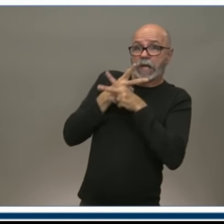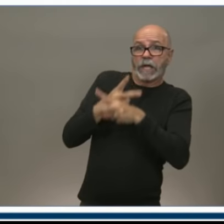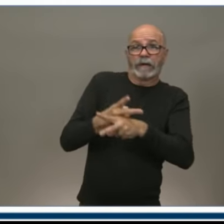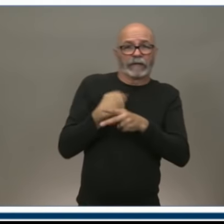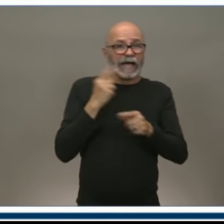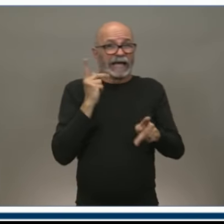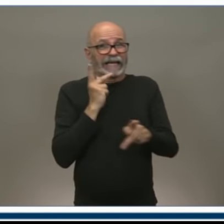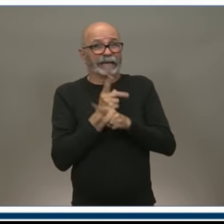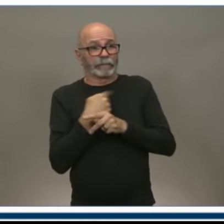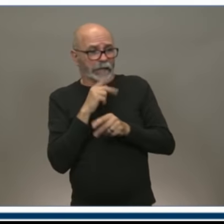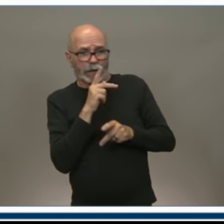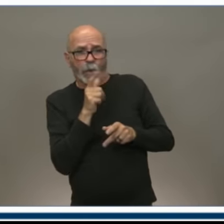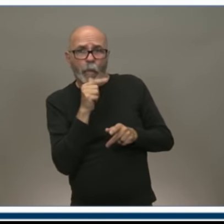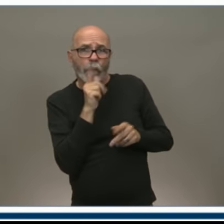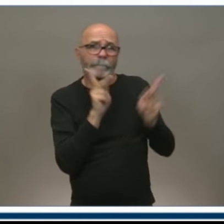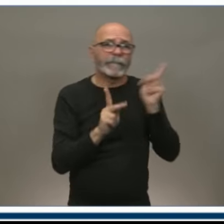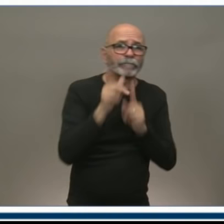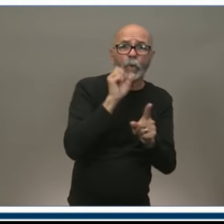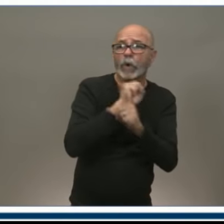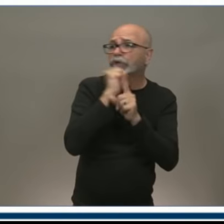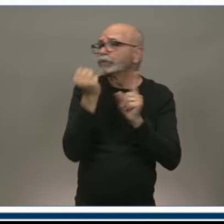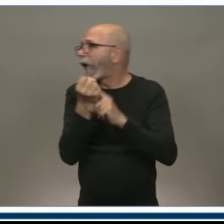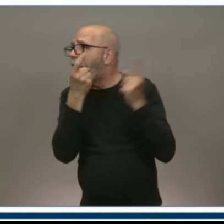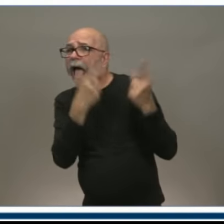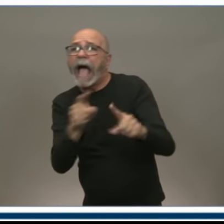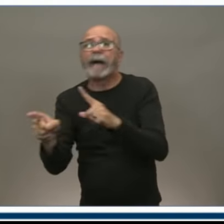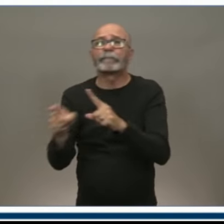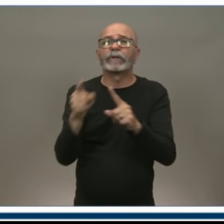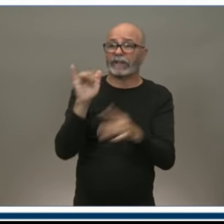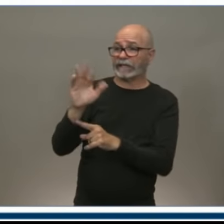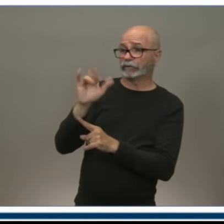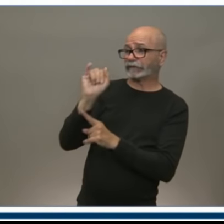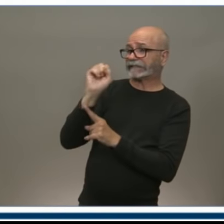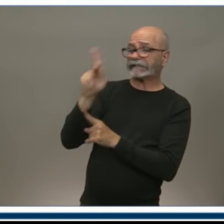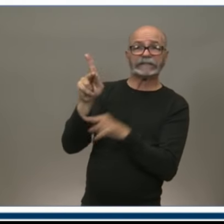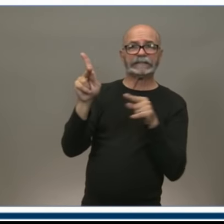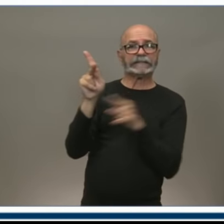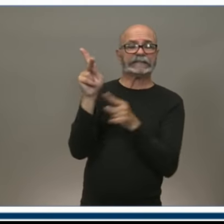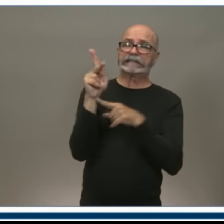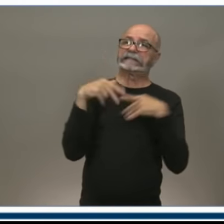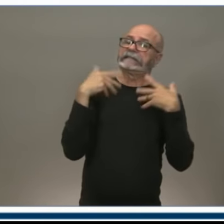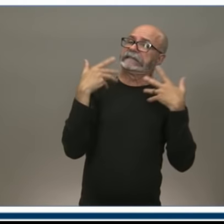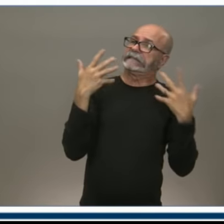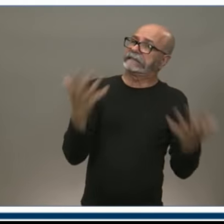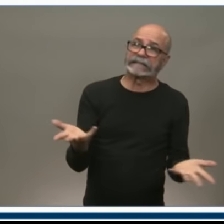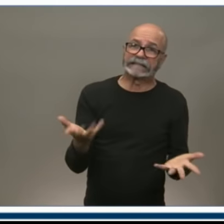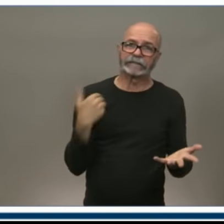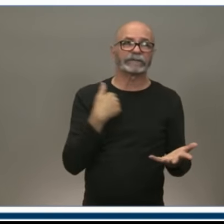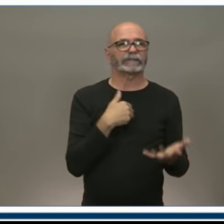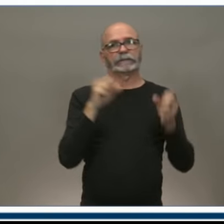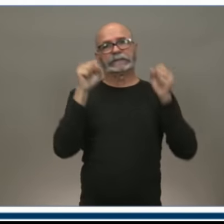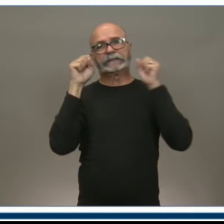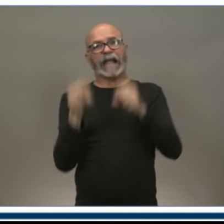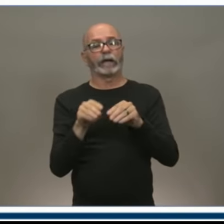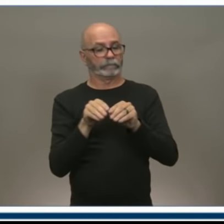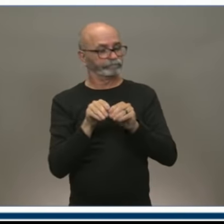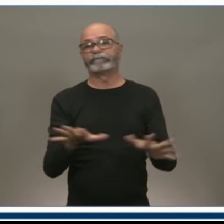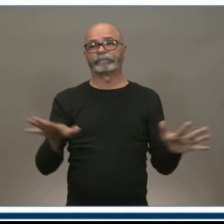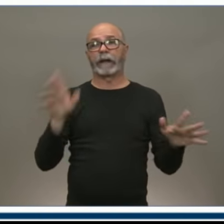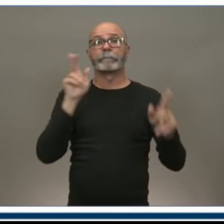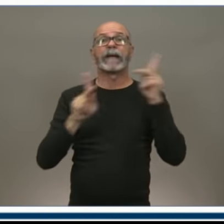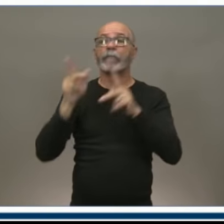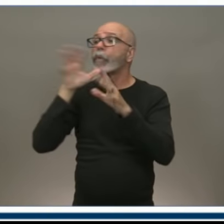social situations that don't put us in risky situations where there's a chance for a spread between large numbers of people,